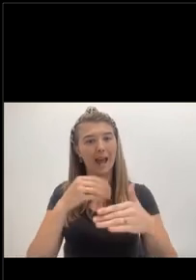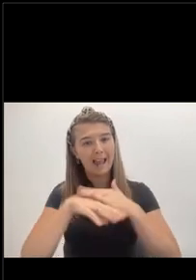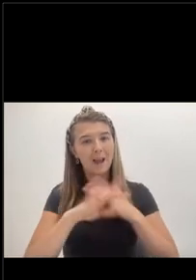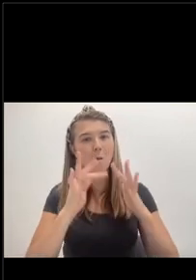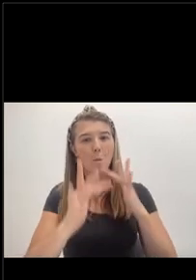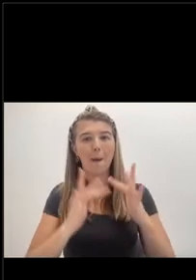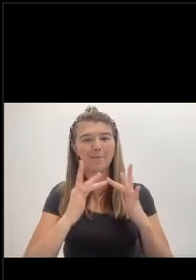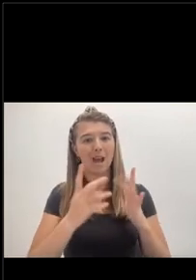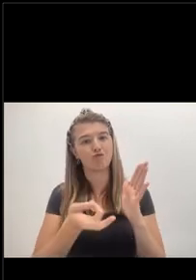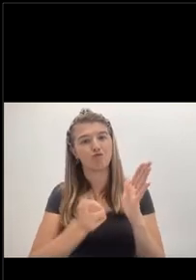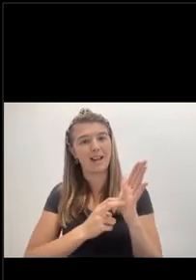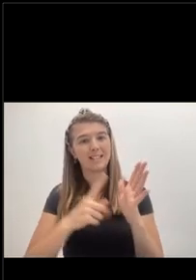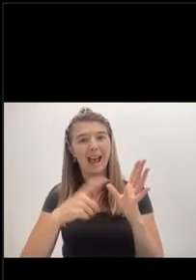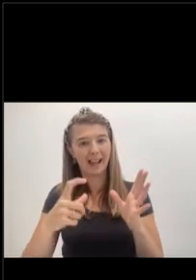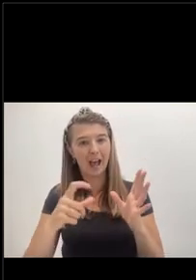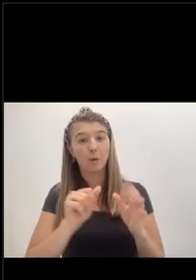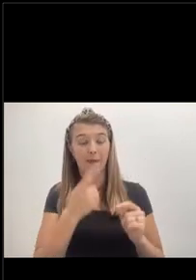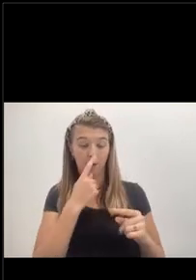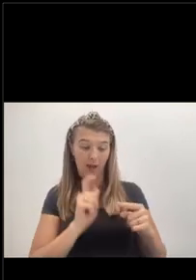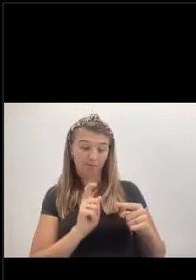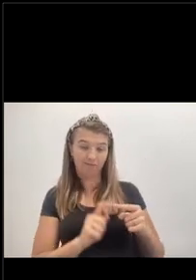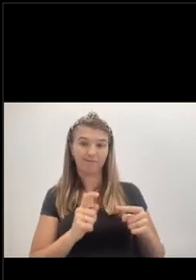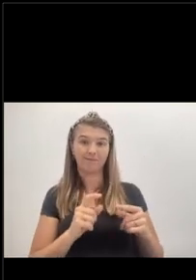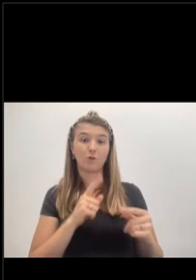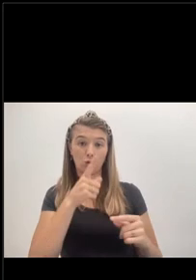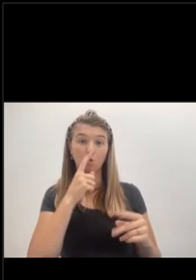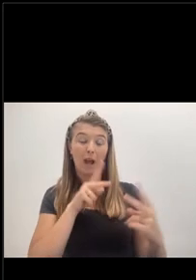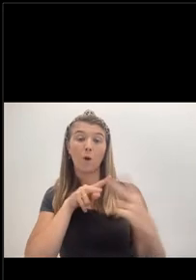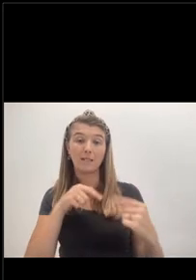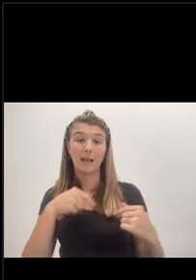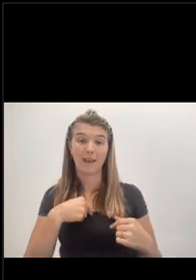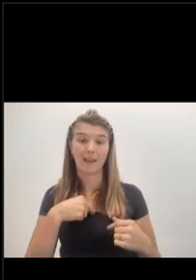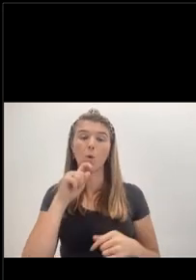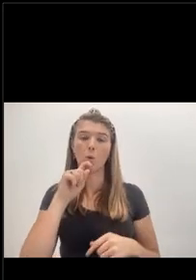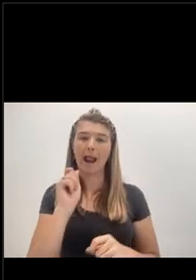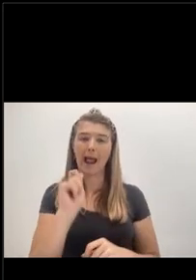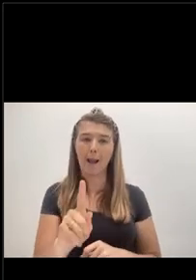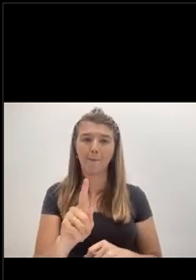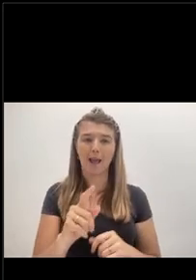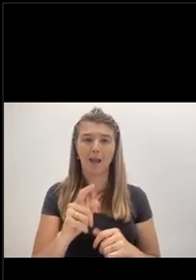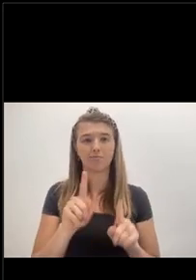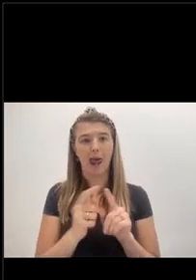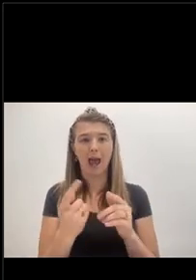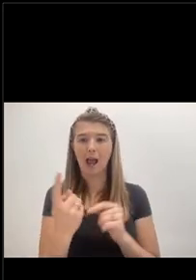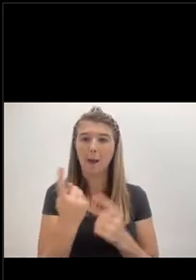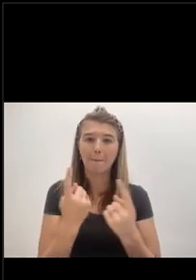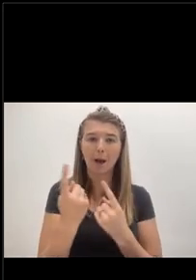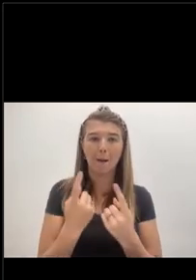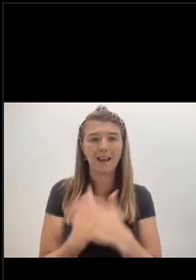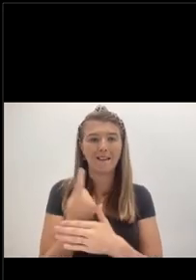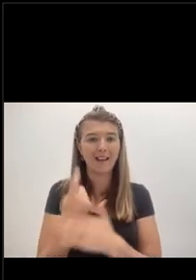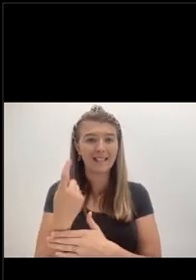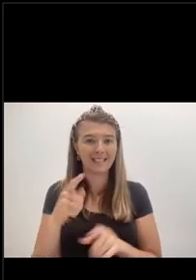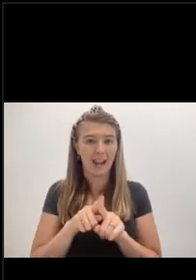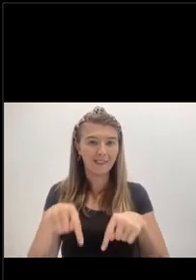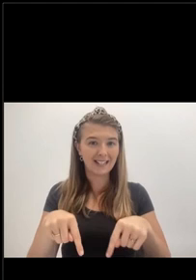means that as long as you tick the box to say we can get in touch, we'll be able to send you an email about all of the upcoming events like this.